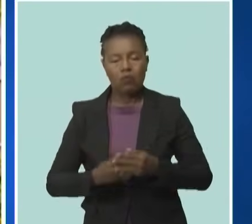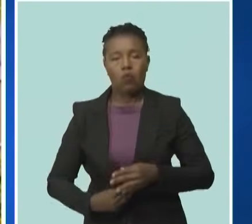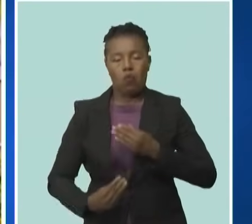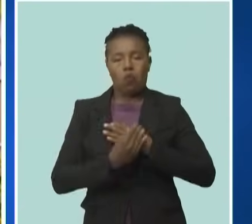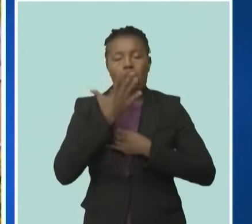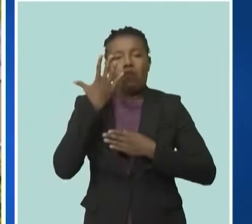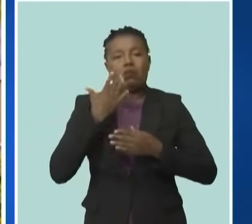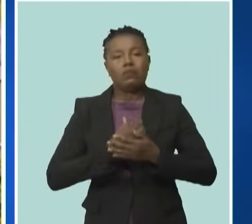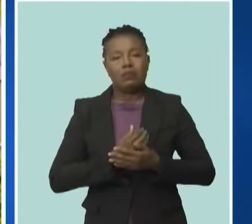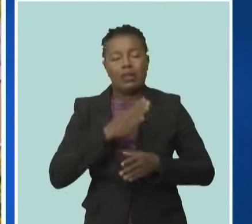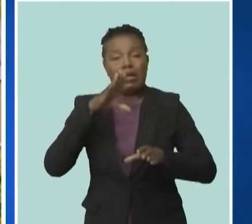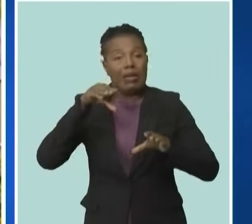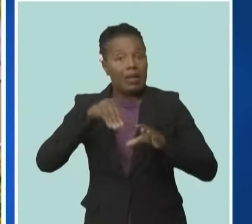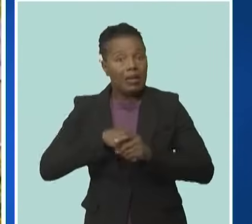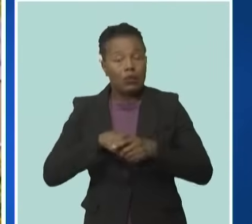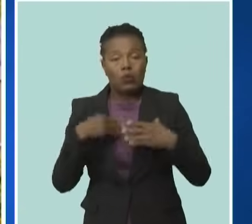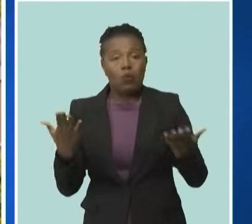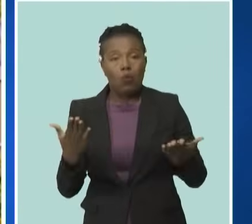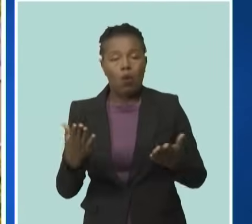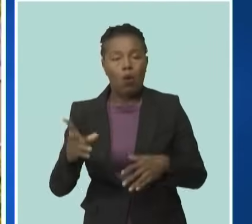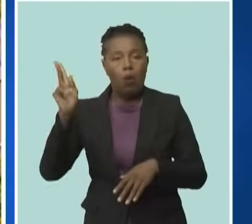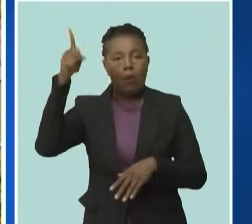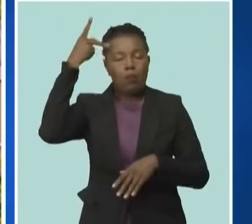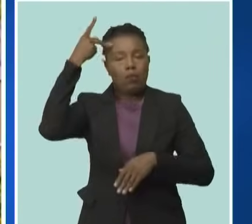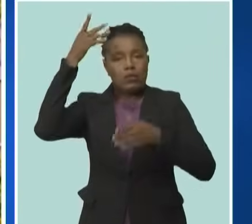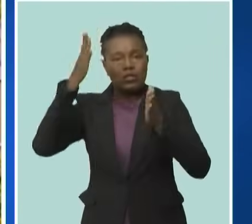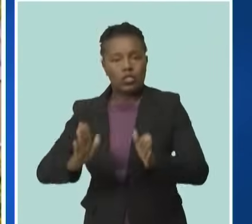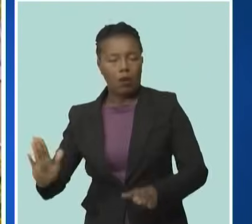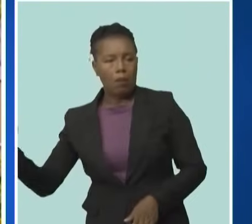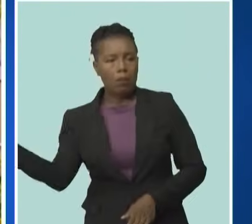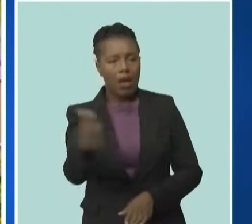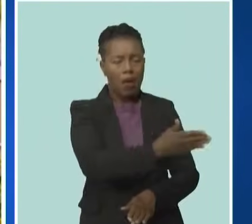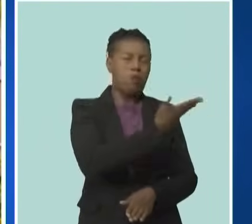including a stinging slap from a politician,